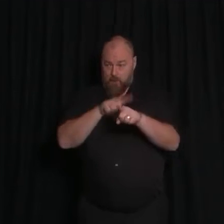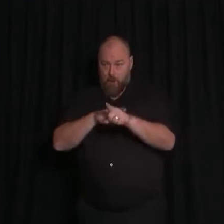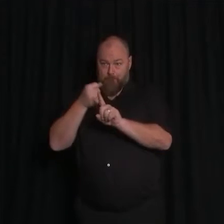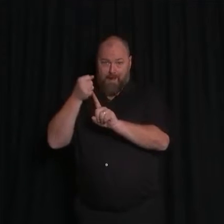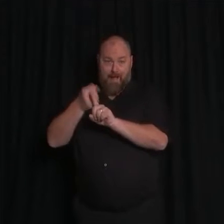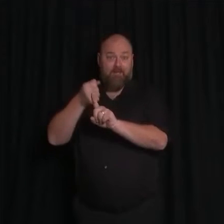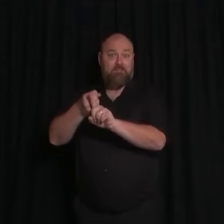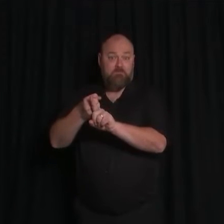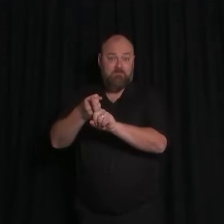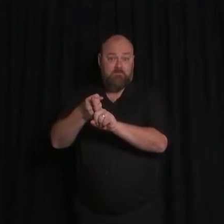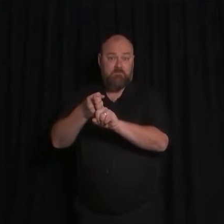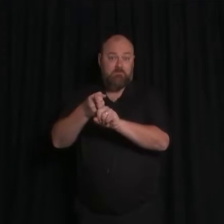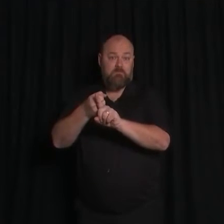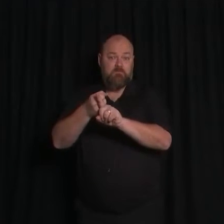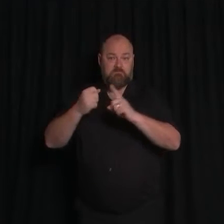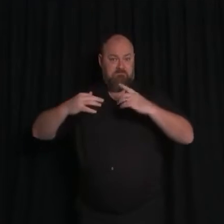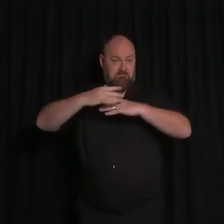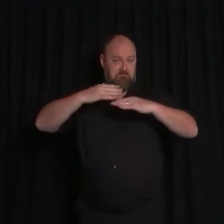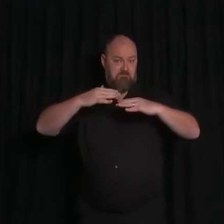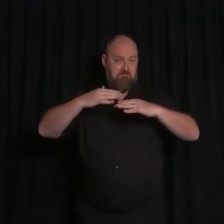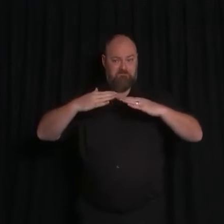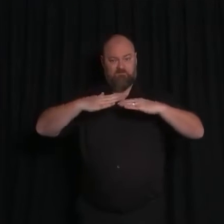I guess it was like